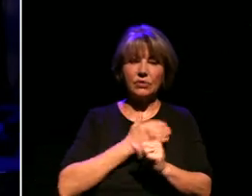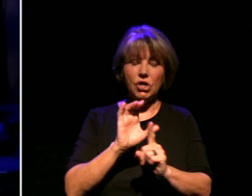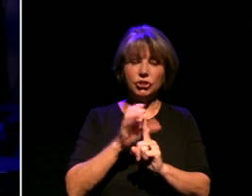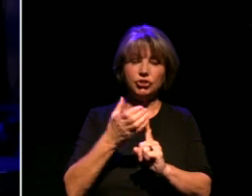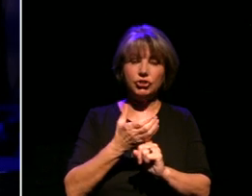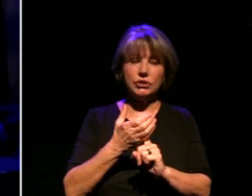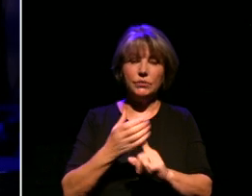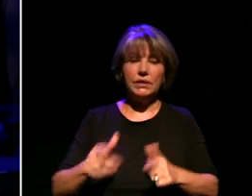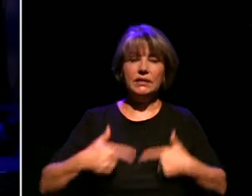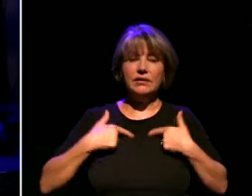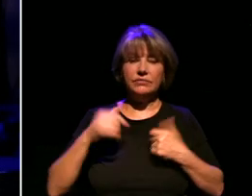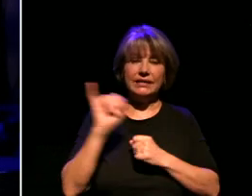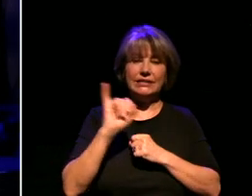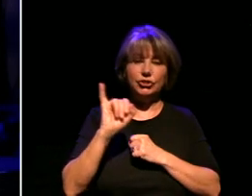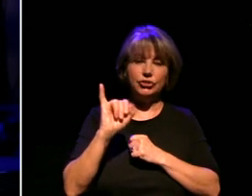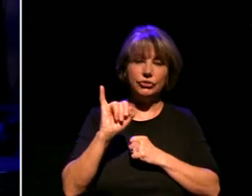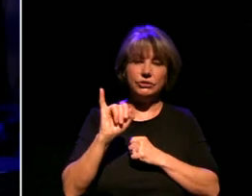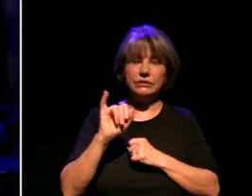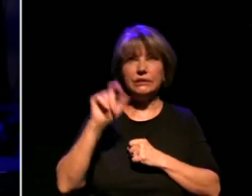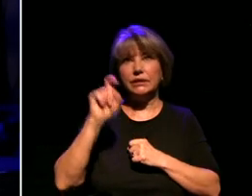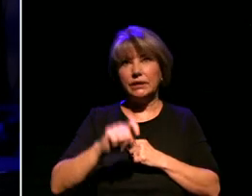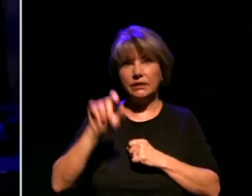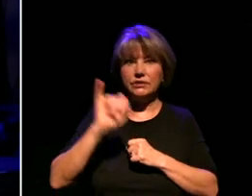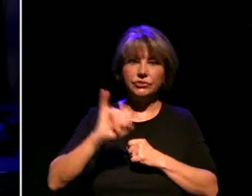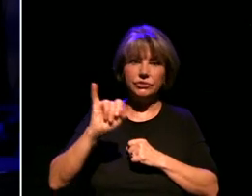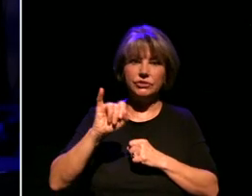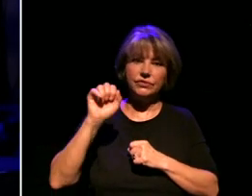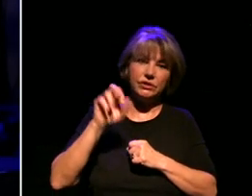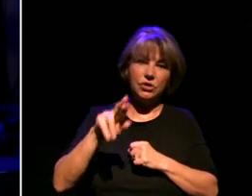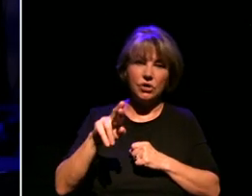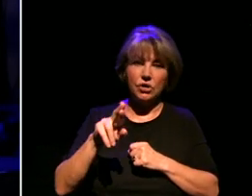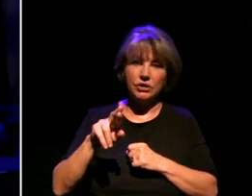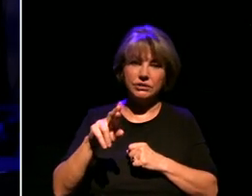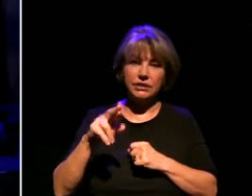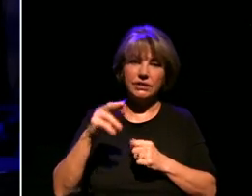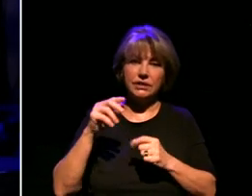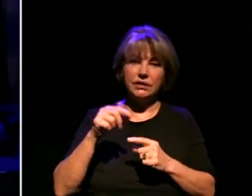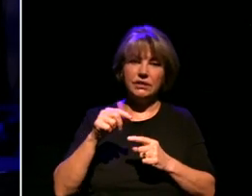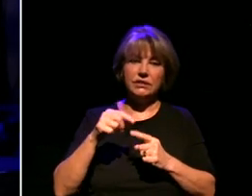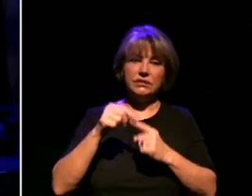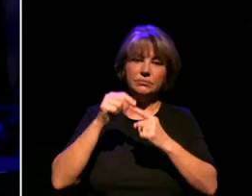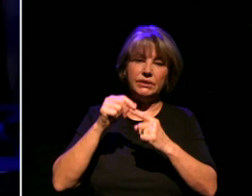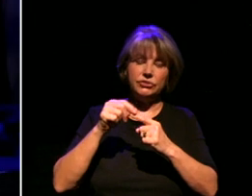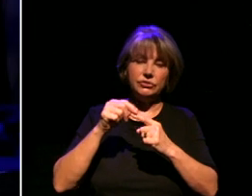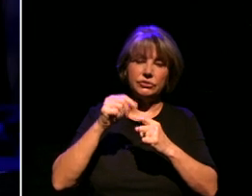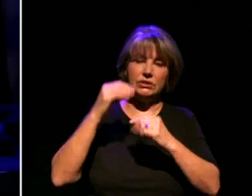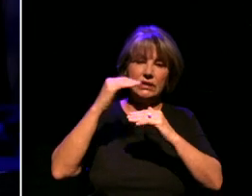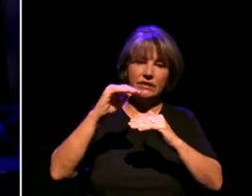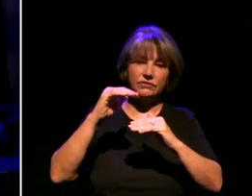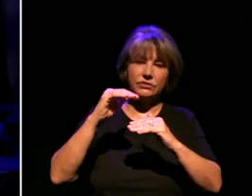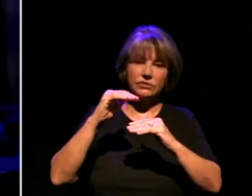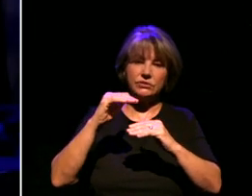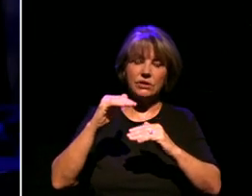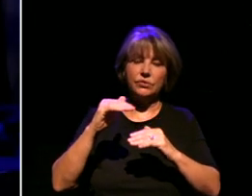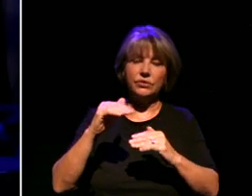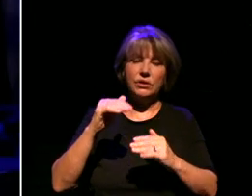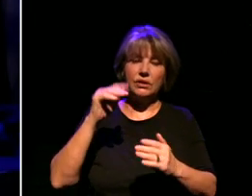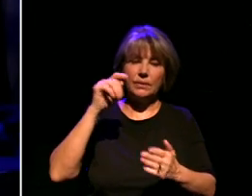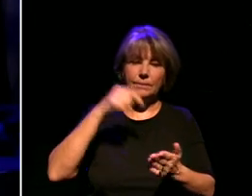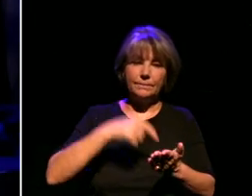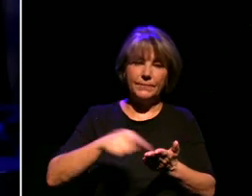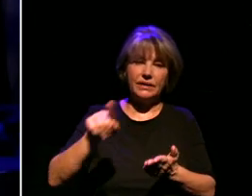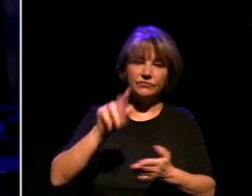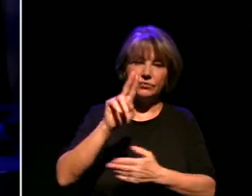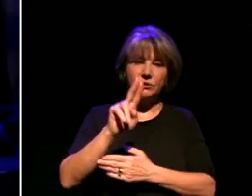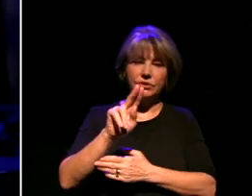with insurance and having to have insurance in our cars to a certain level. And so there's things that we have to pay for utilities that